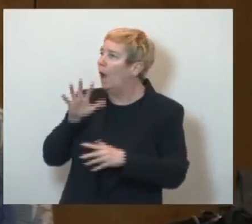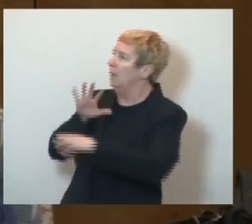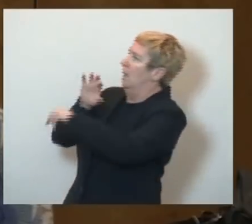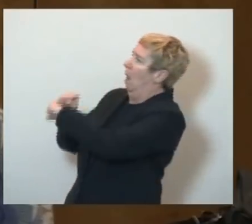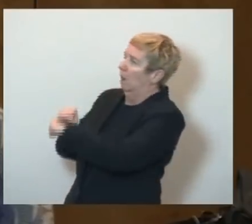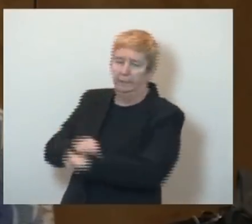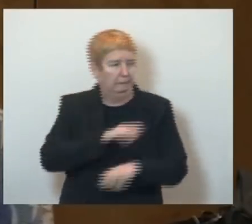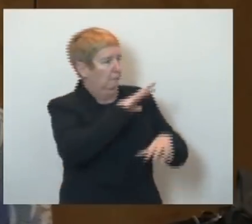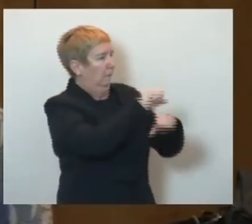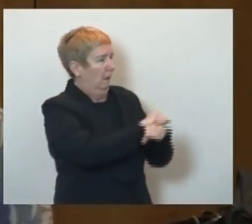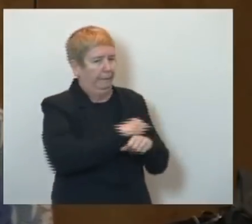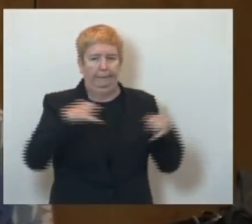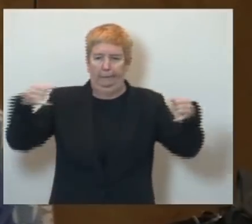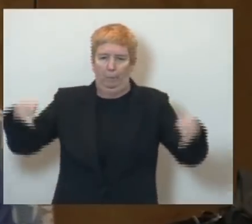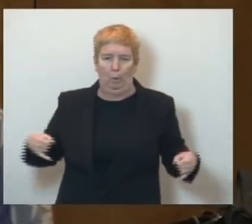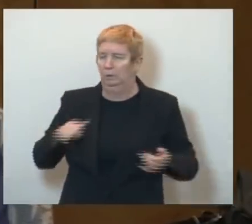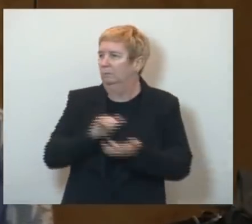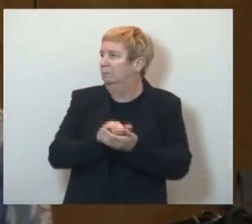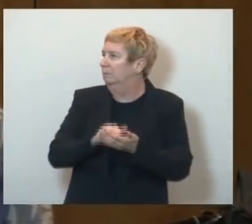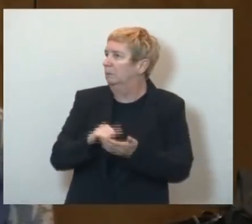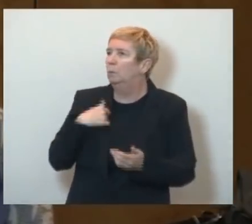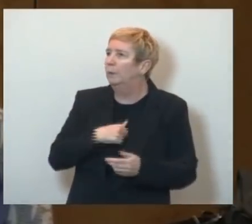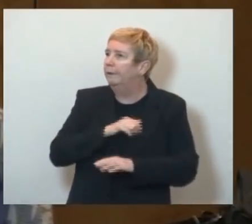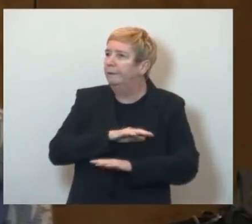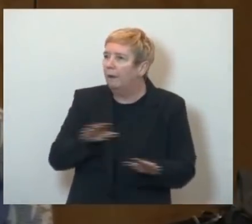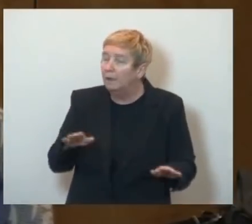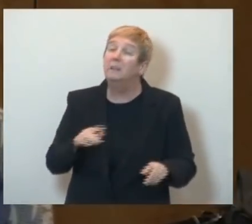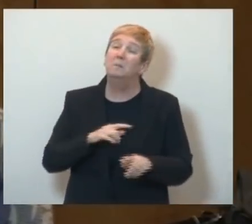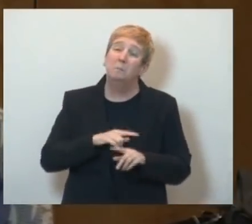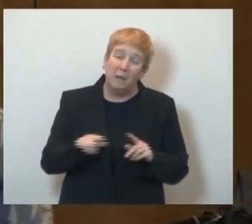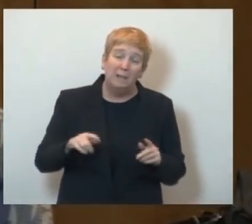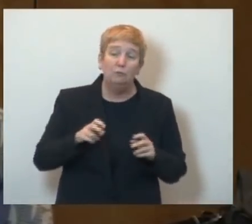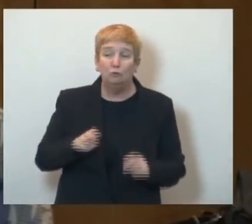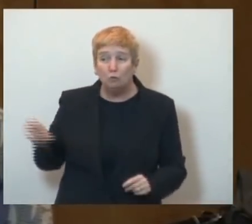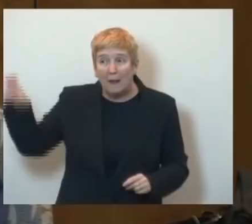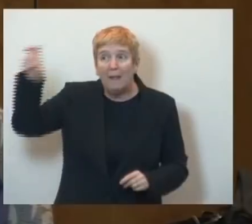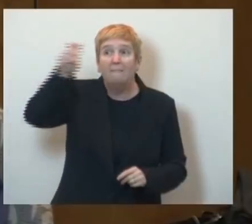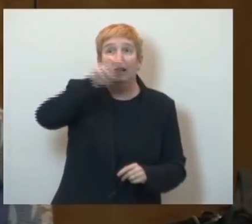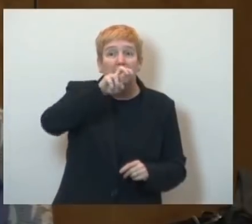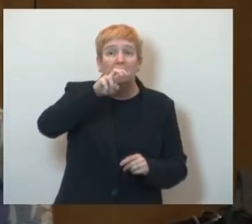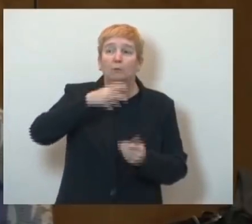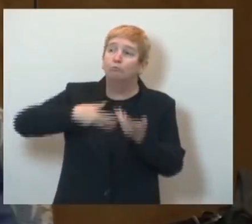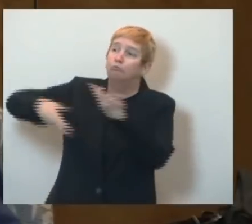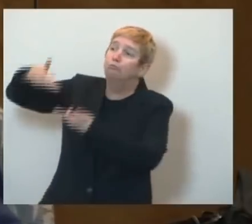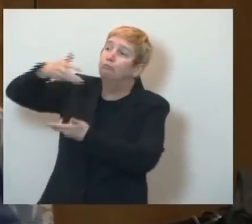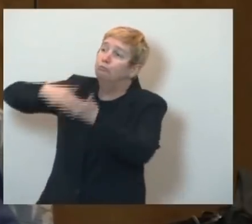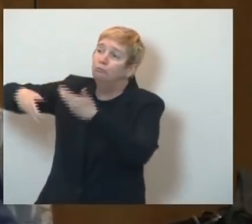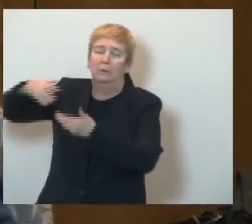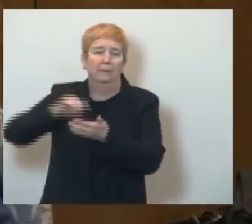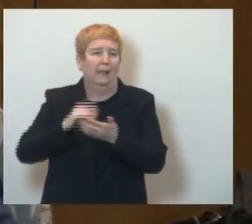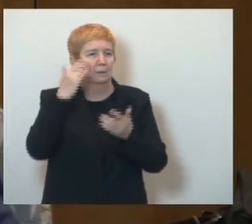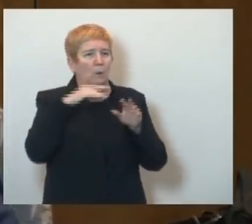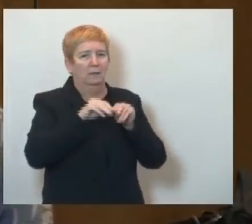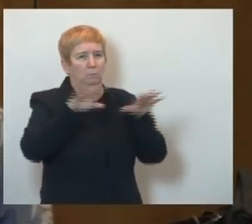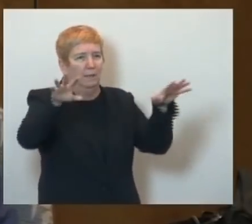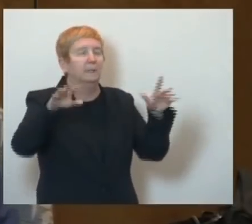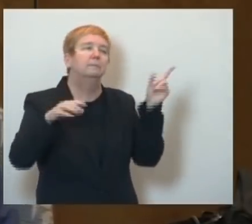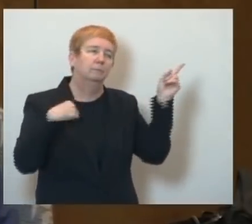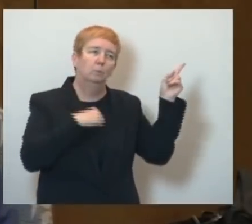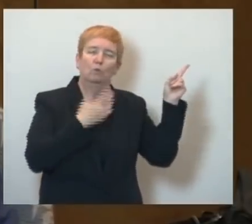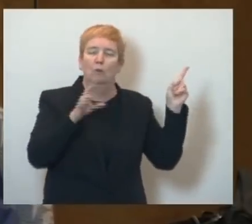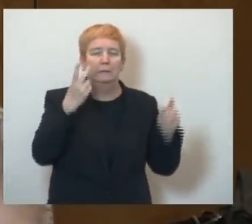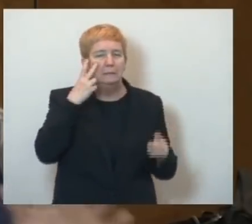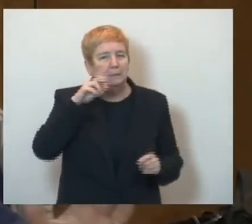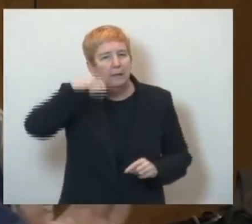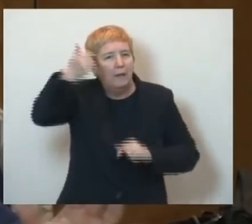borders, but traveling, interacting with other people is what spreads the disease. And we're already seeing in other countries that people